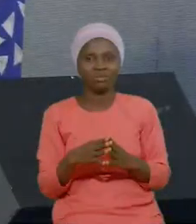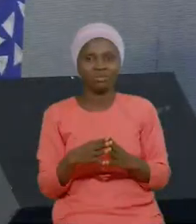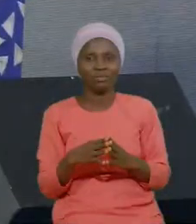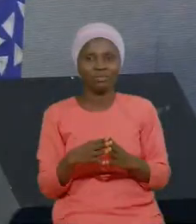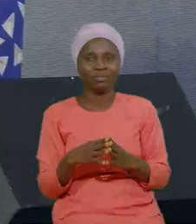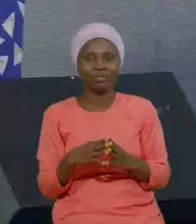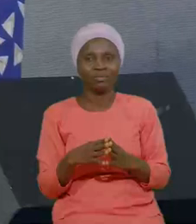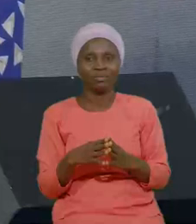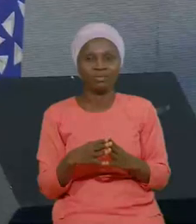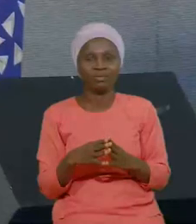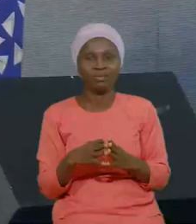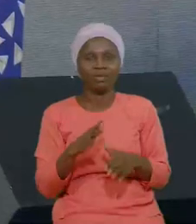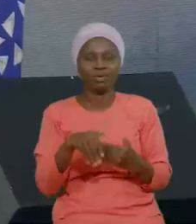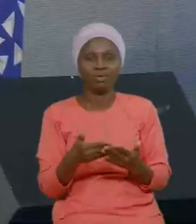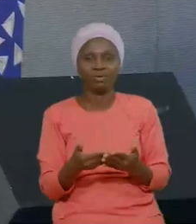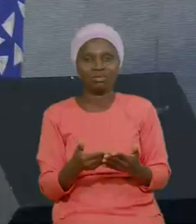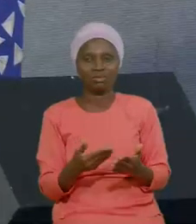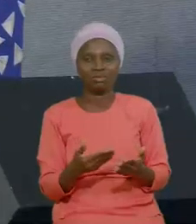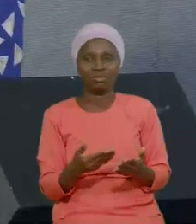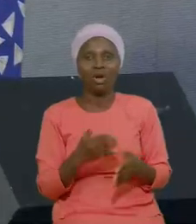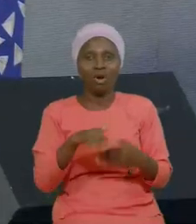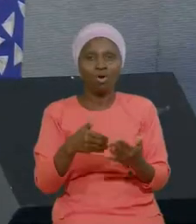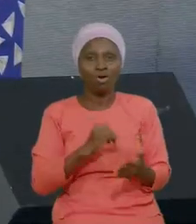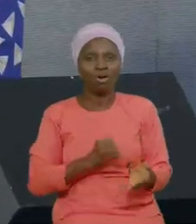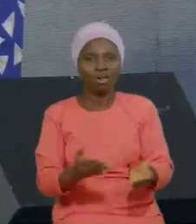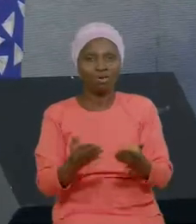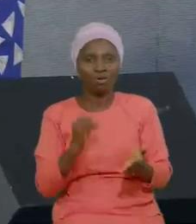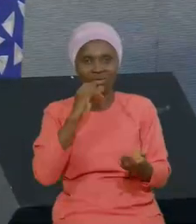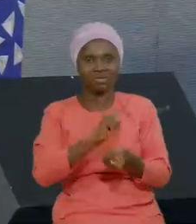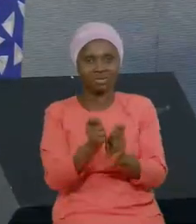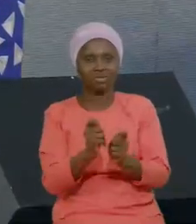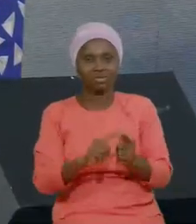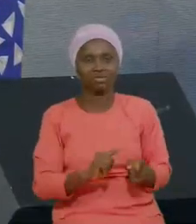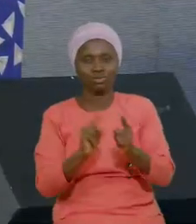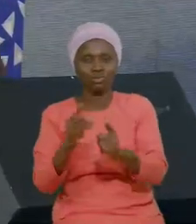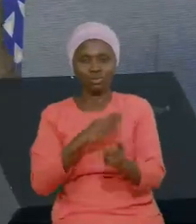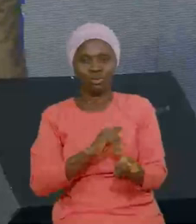All I want is change. All I want is to go and change the world.